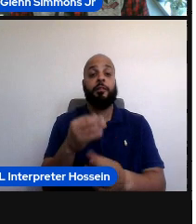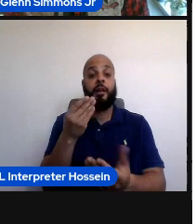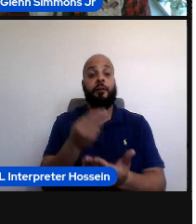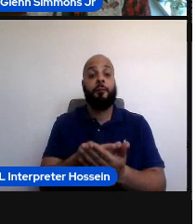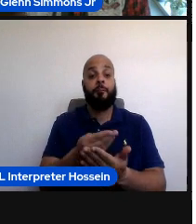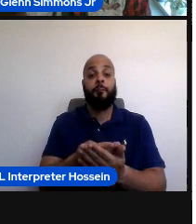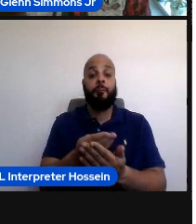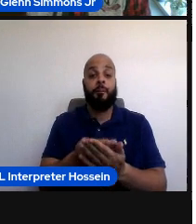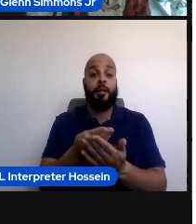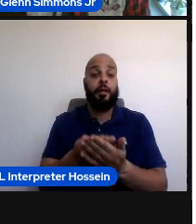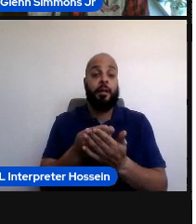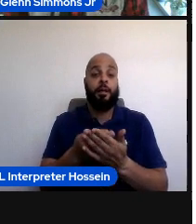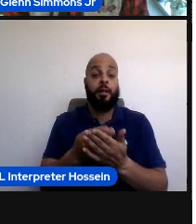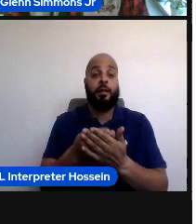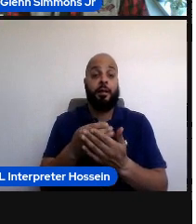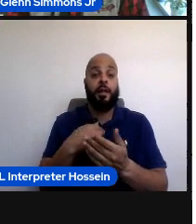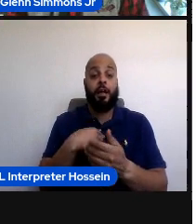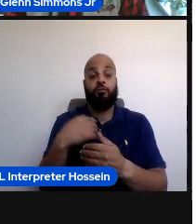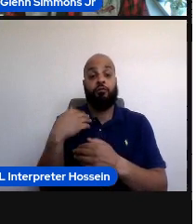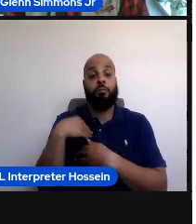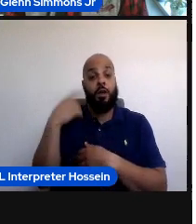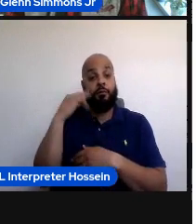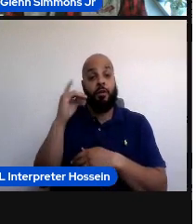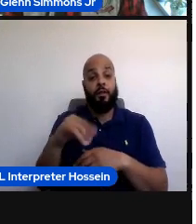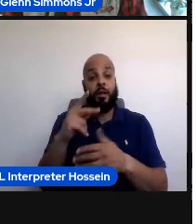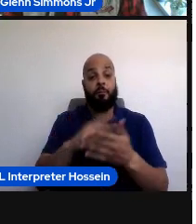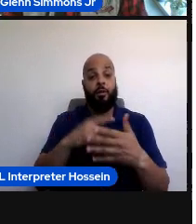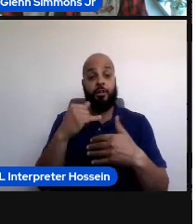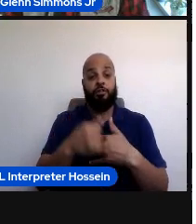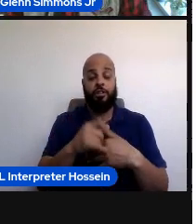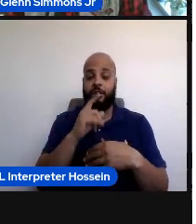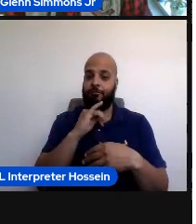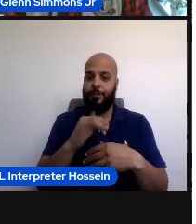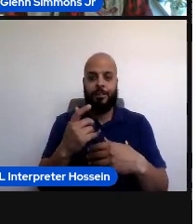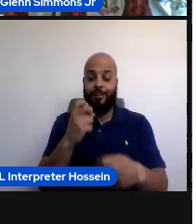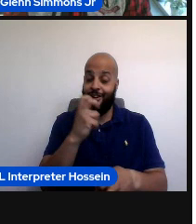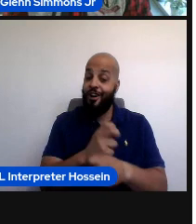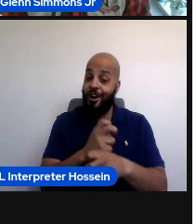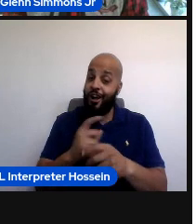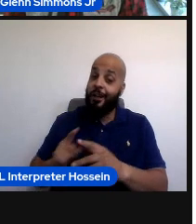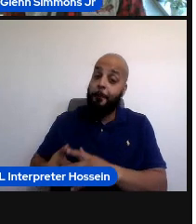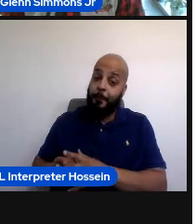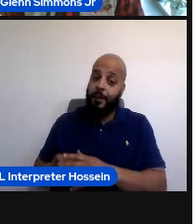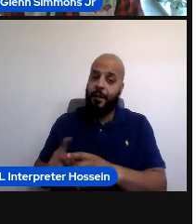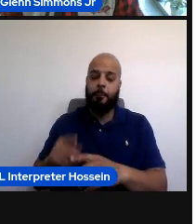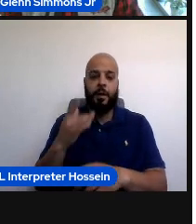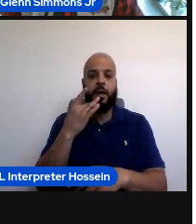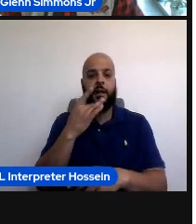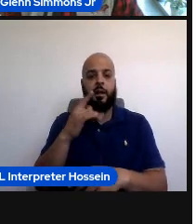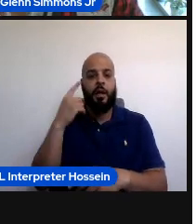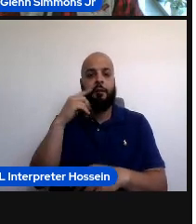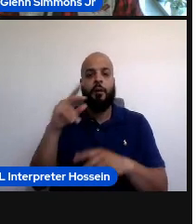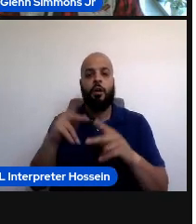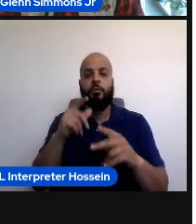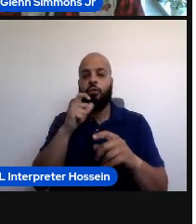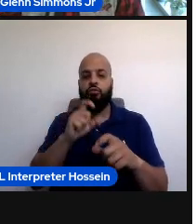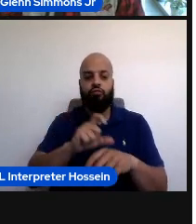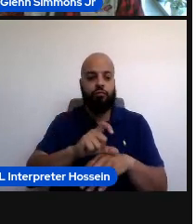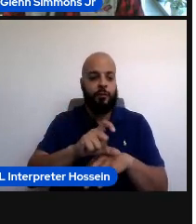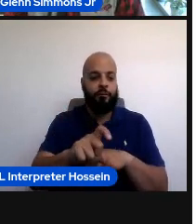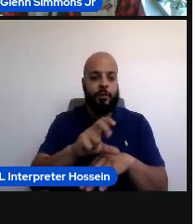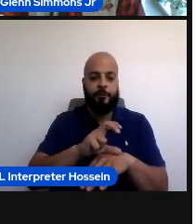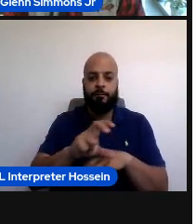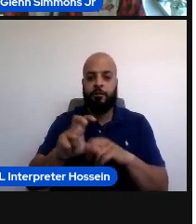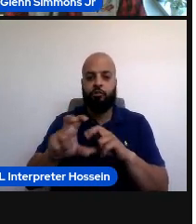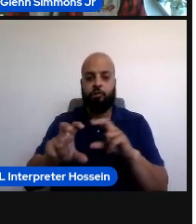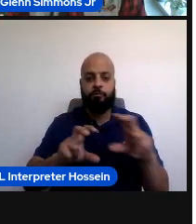to, be responsible for this project, it was trying initially, but luckily to the funders of my initial